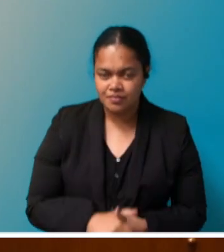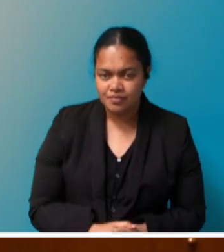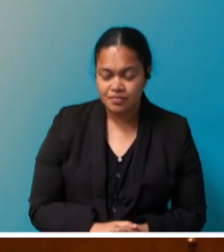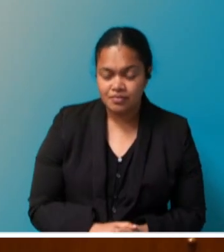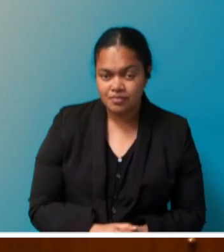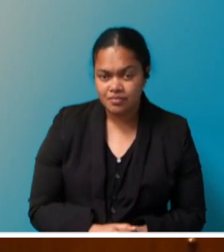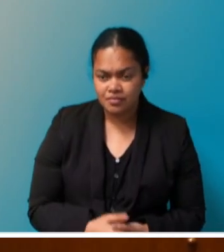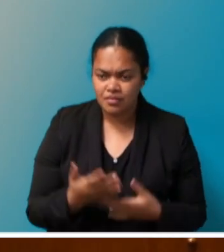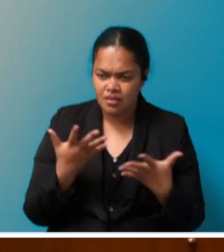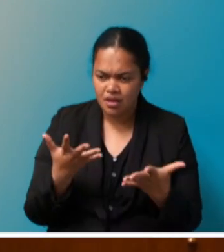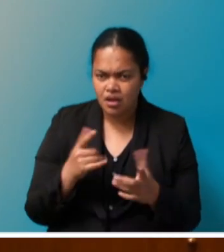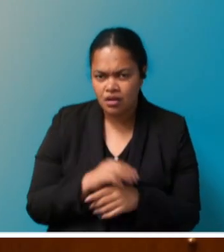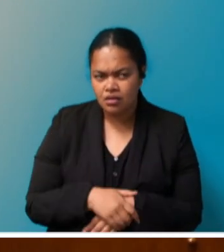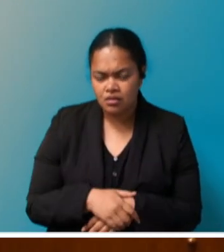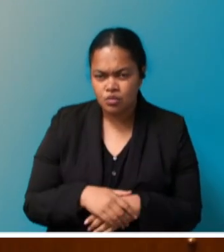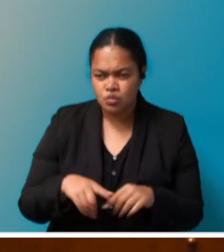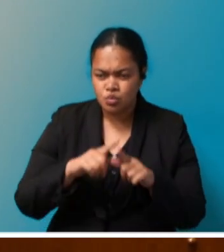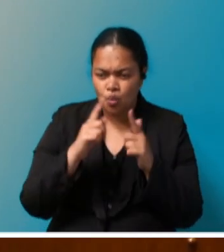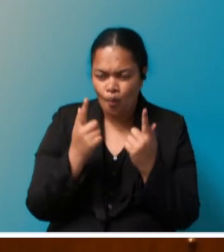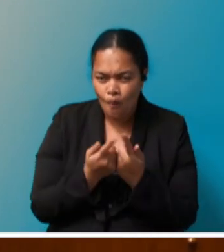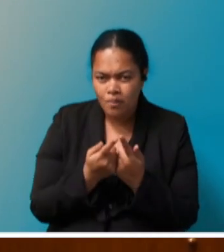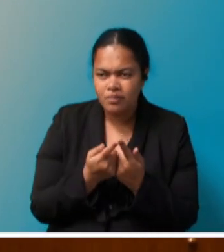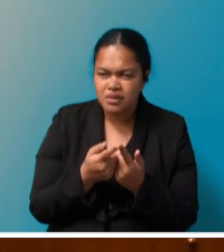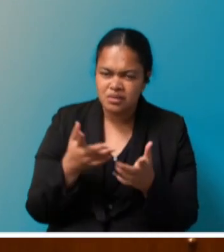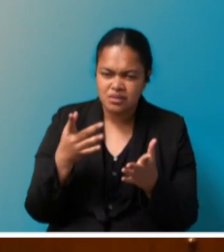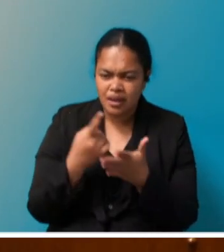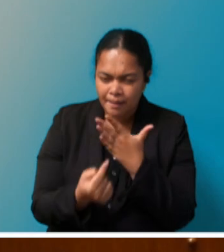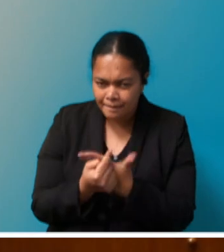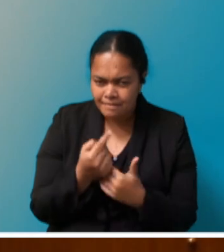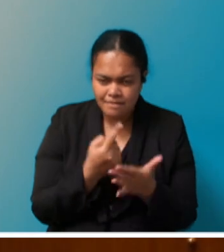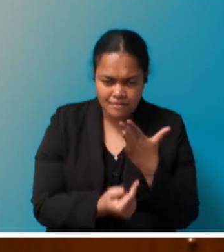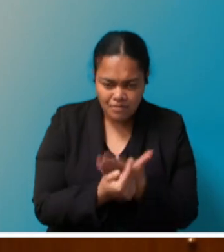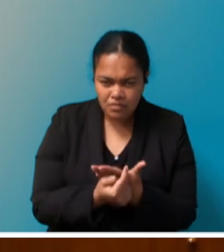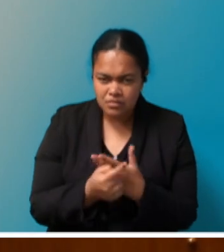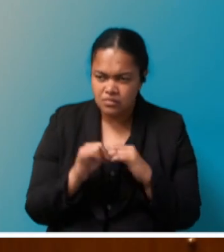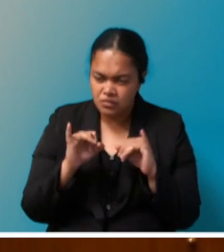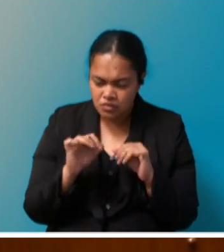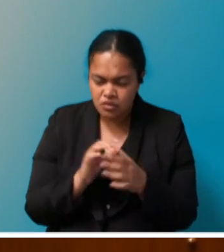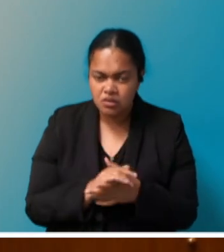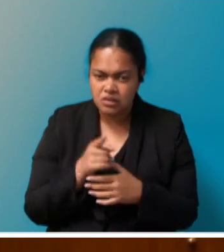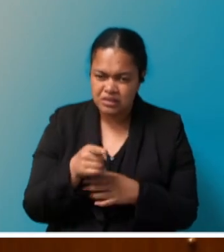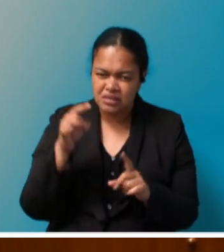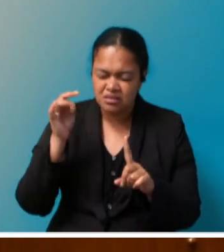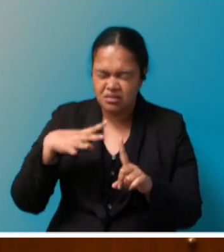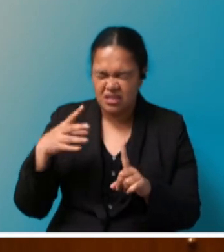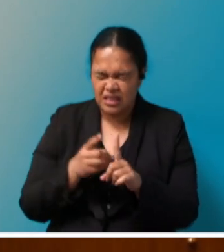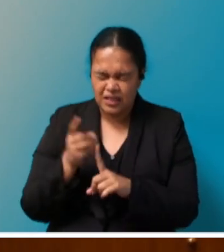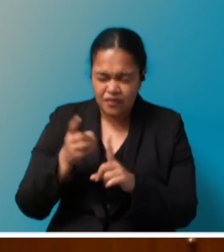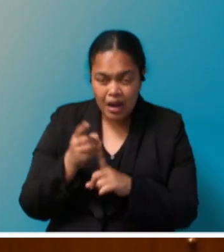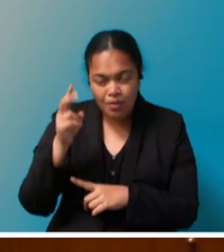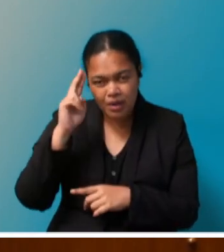Despite the global downturns and the geopolitical tensions that continue to disproportionately affect developing nations like